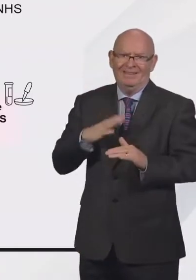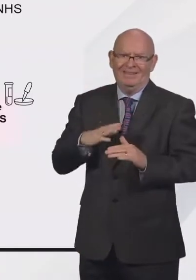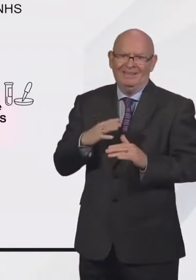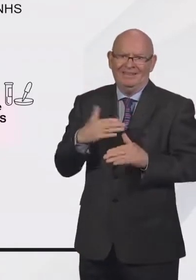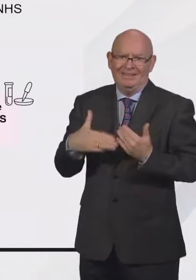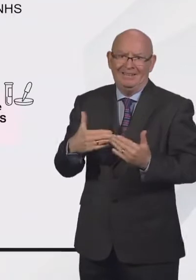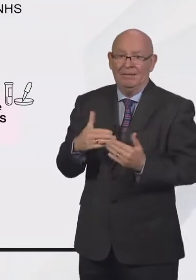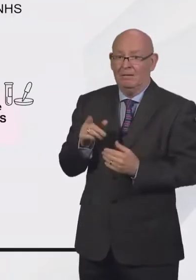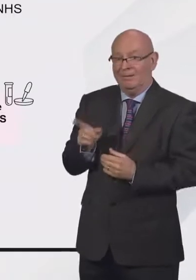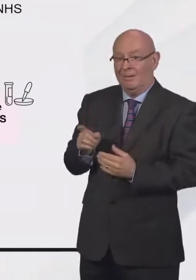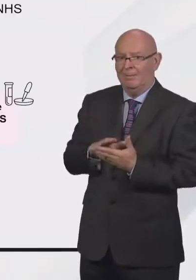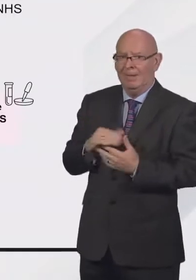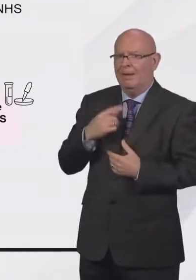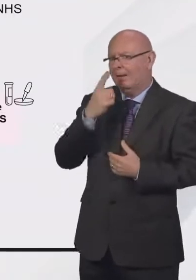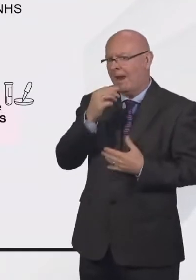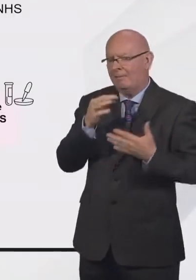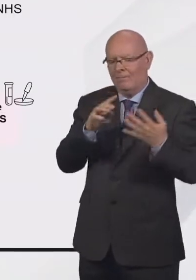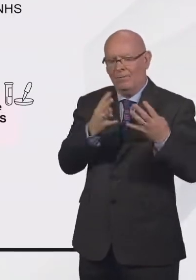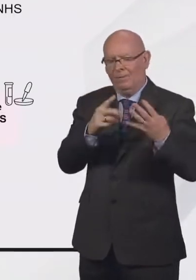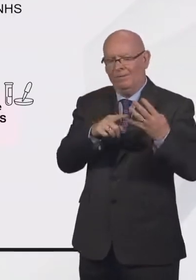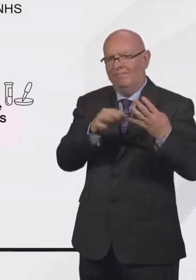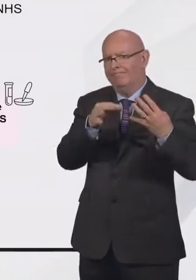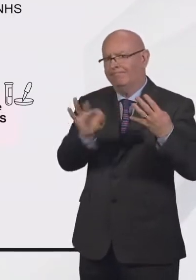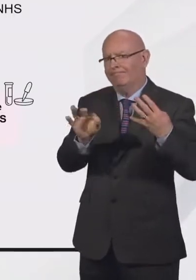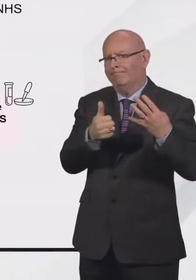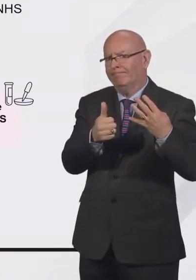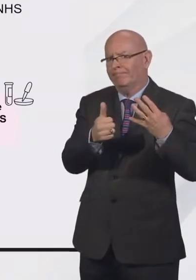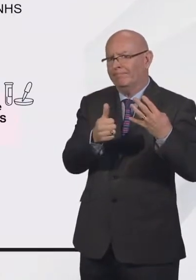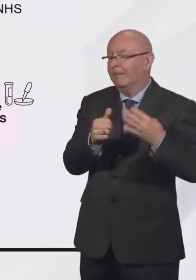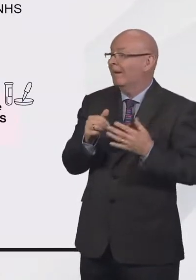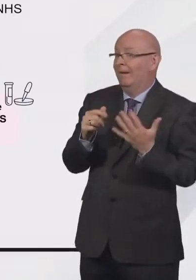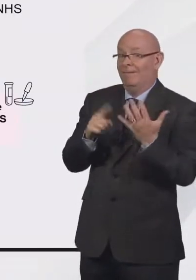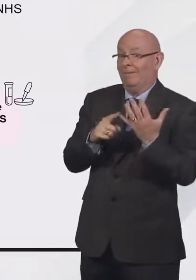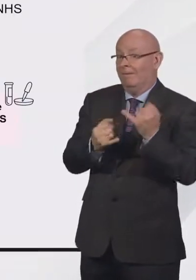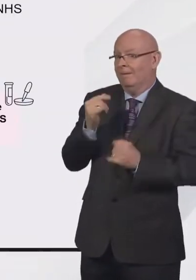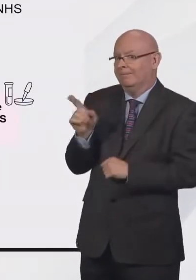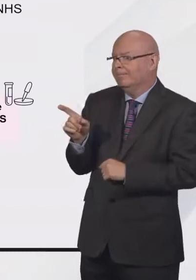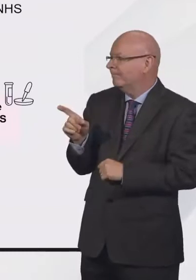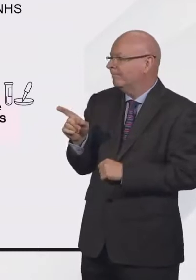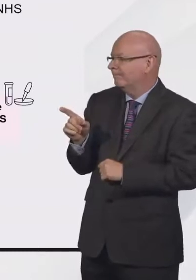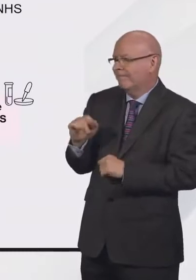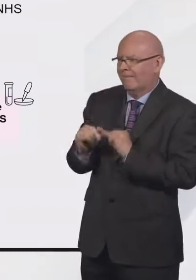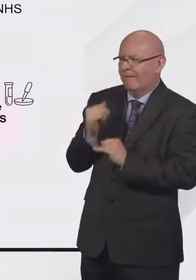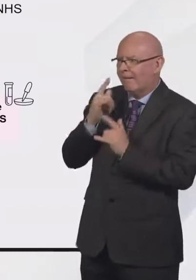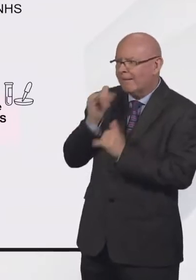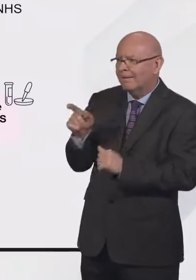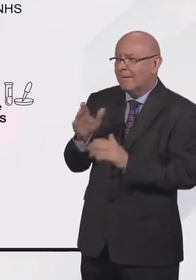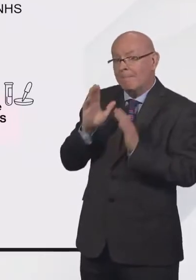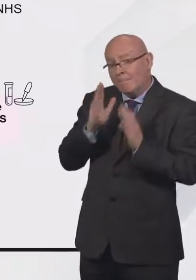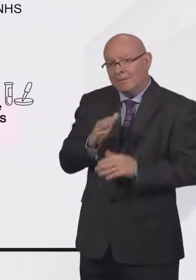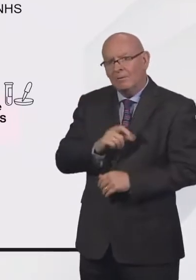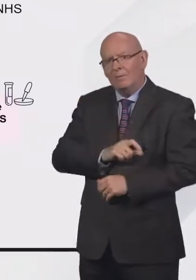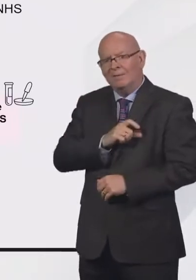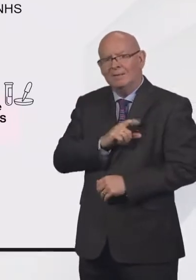be confident that any adjustments to the current measures will not risk a second peak of infections that